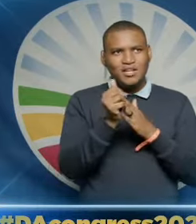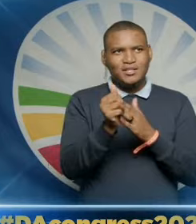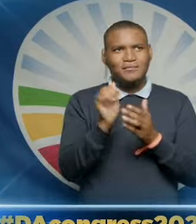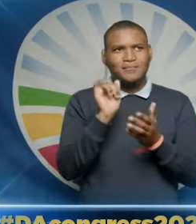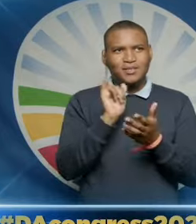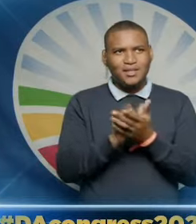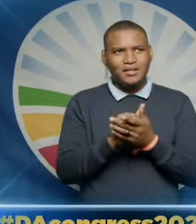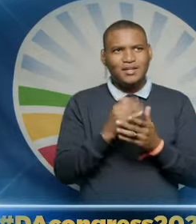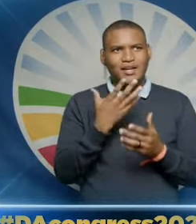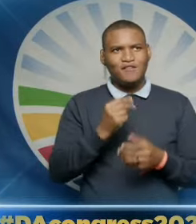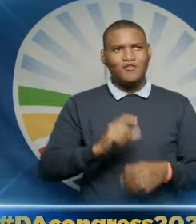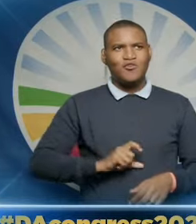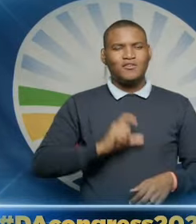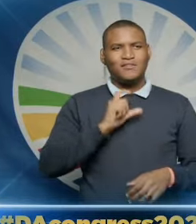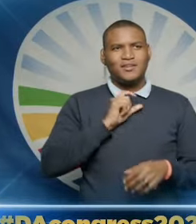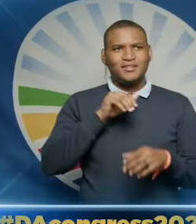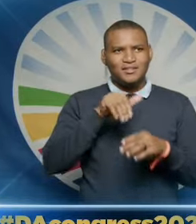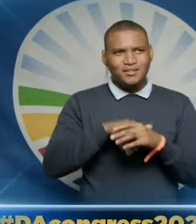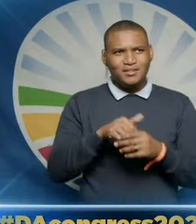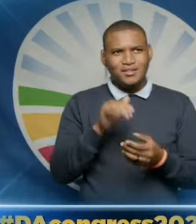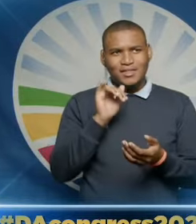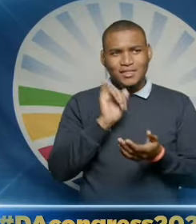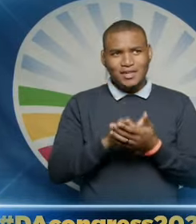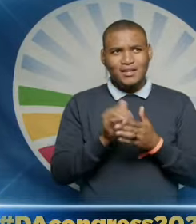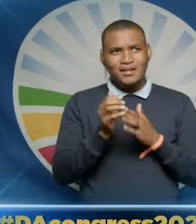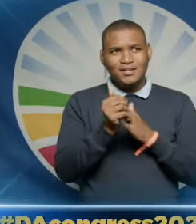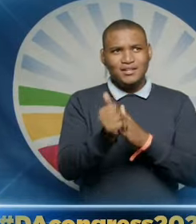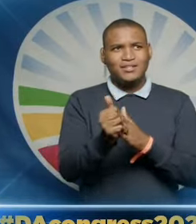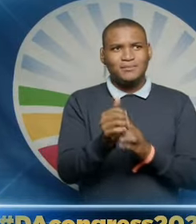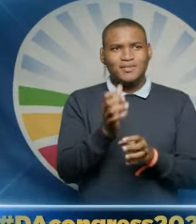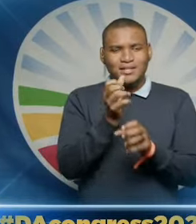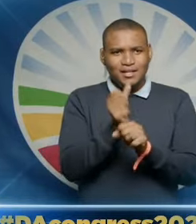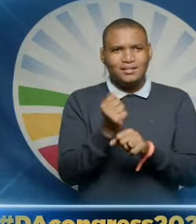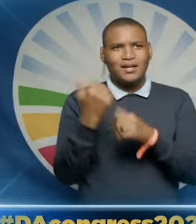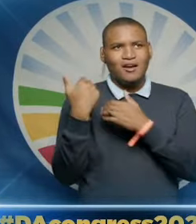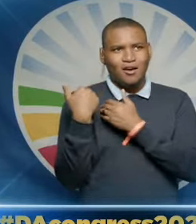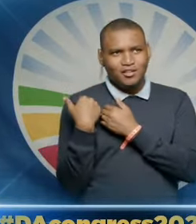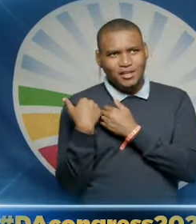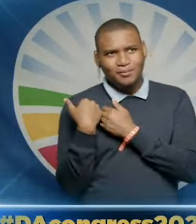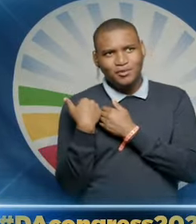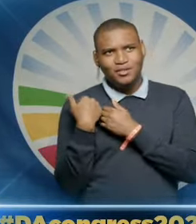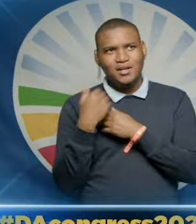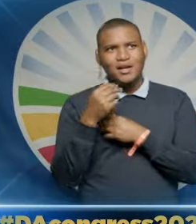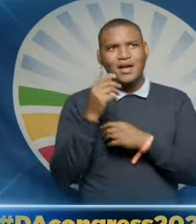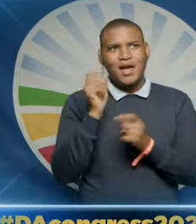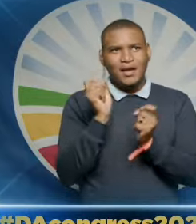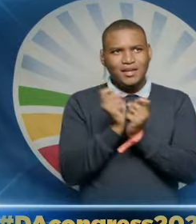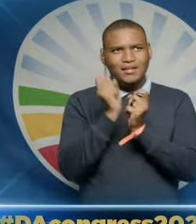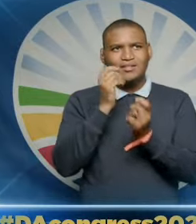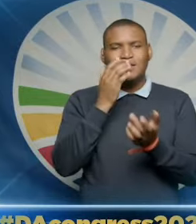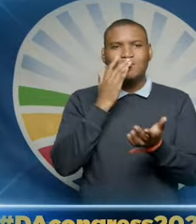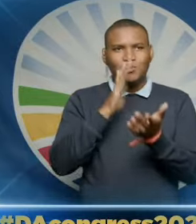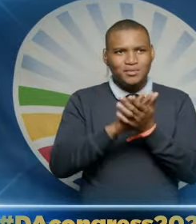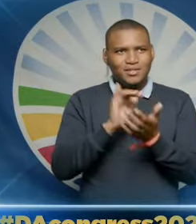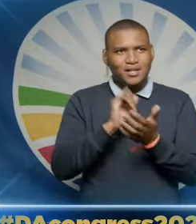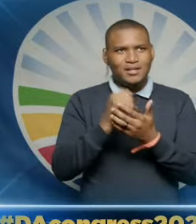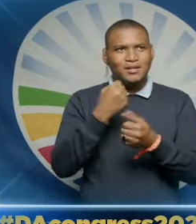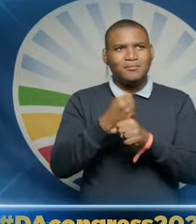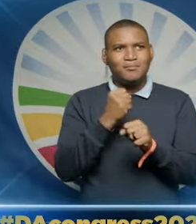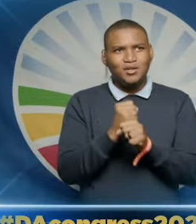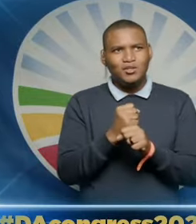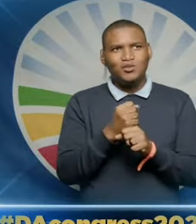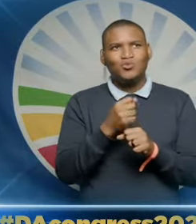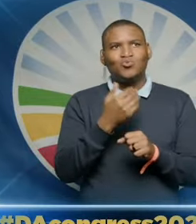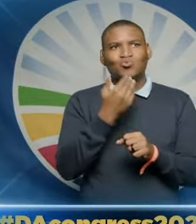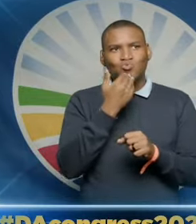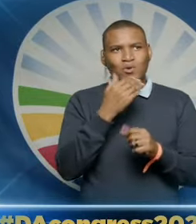that they have confidence in, and that leadership is held accountable against the promises that they make to the